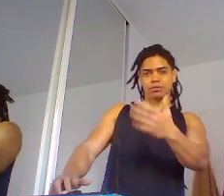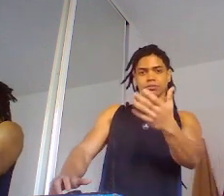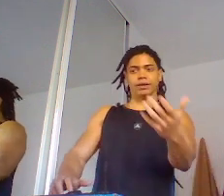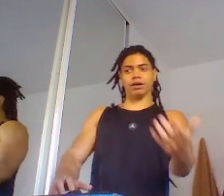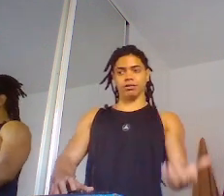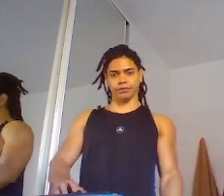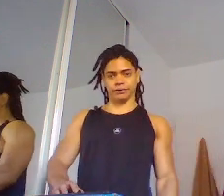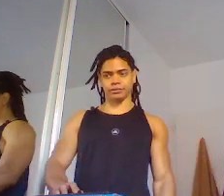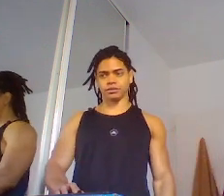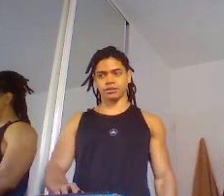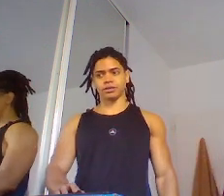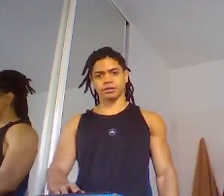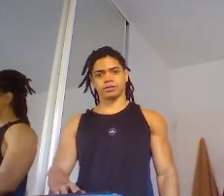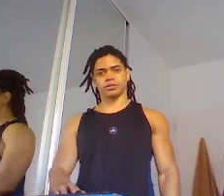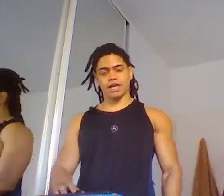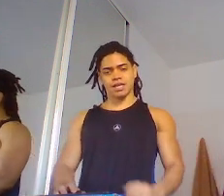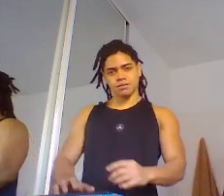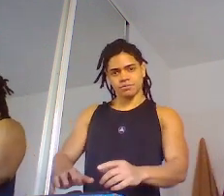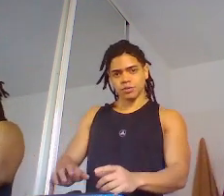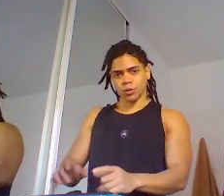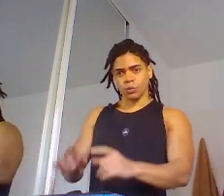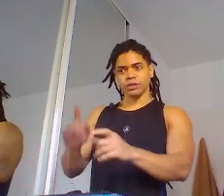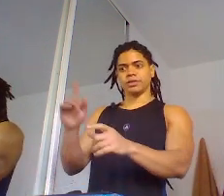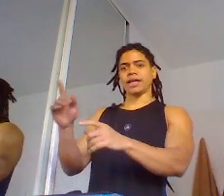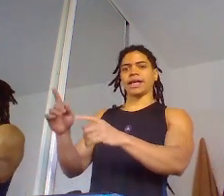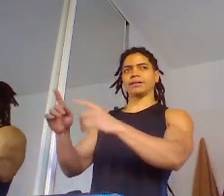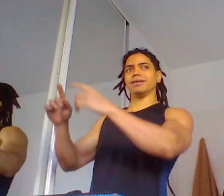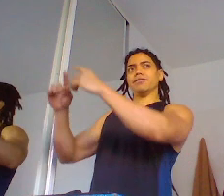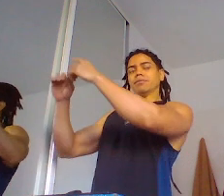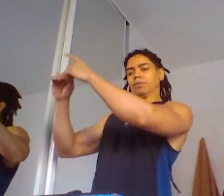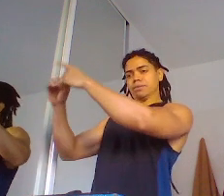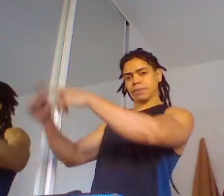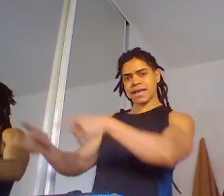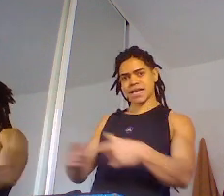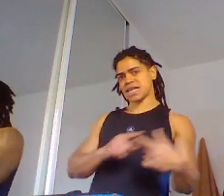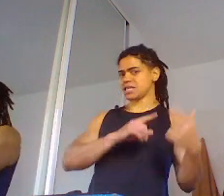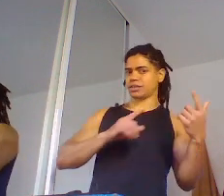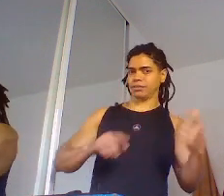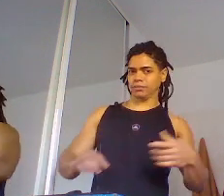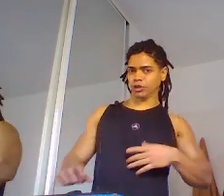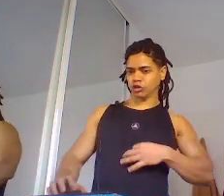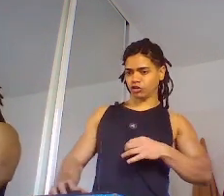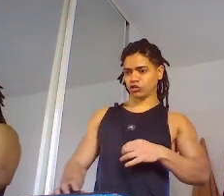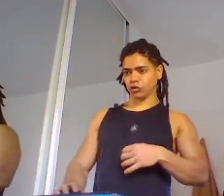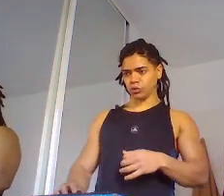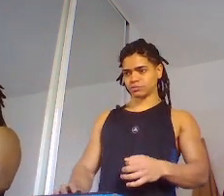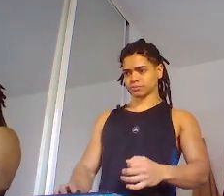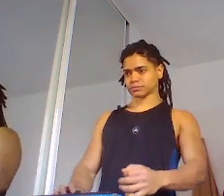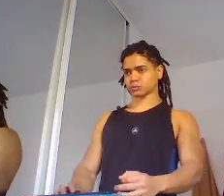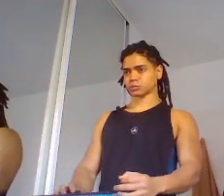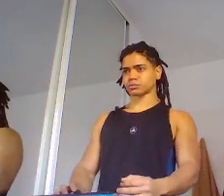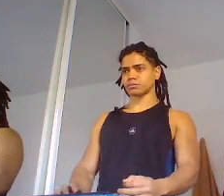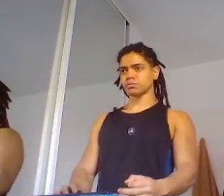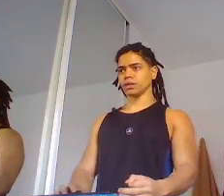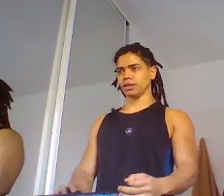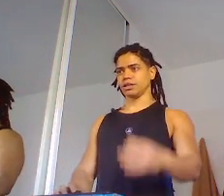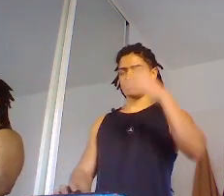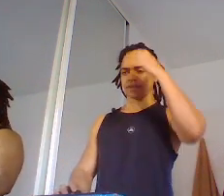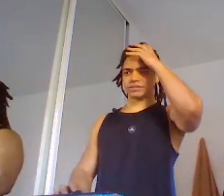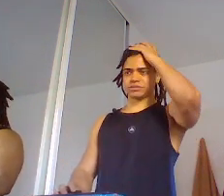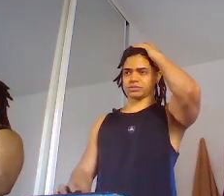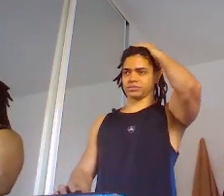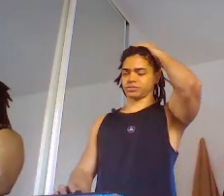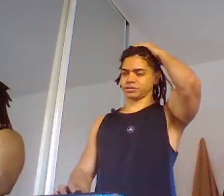initial public offering, and with that repay them to